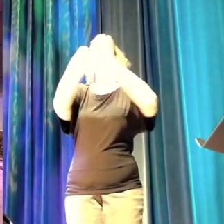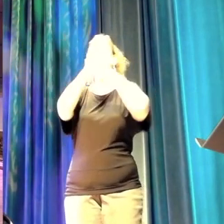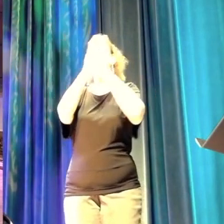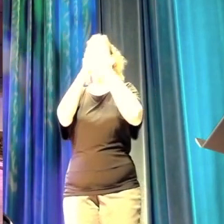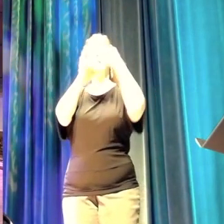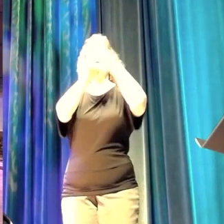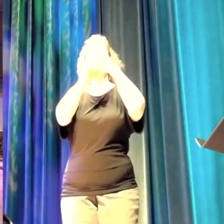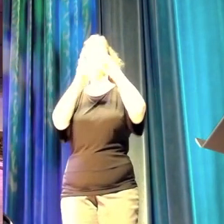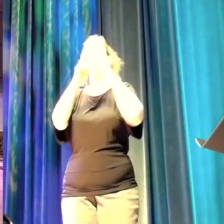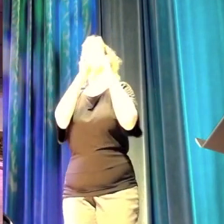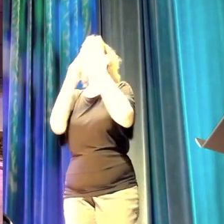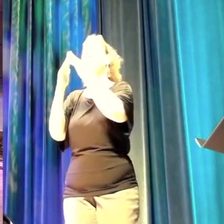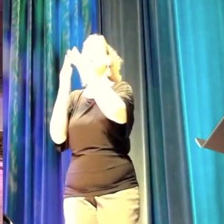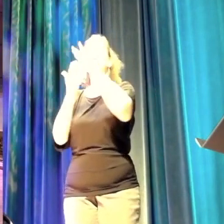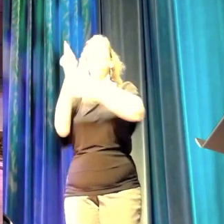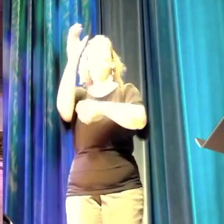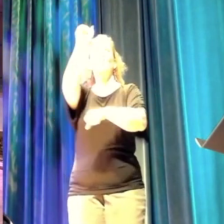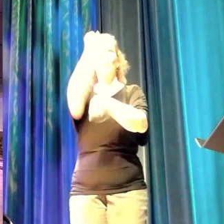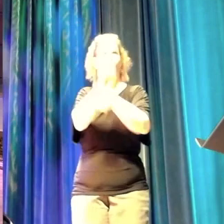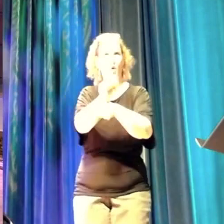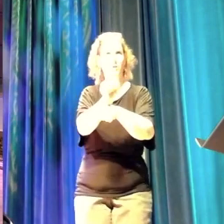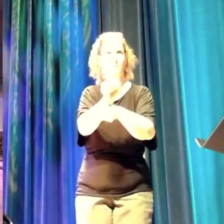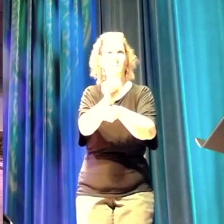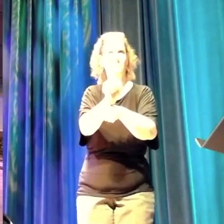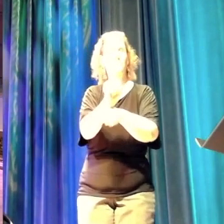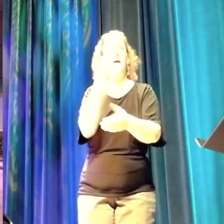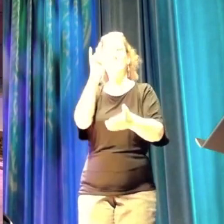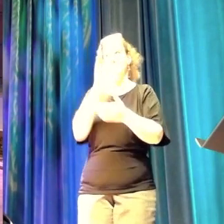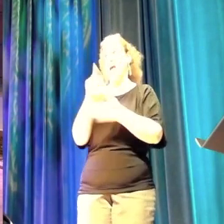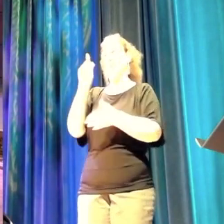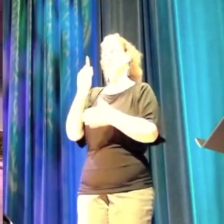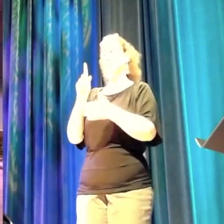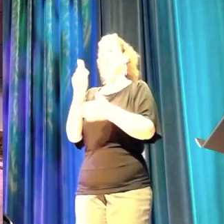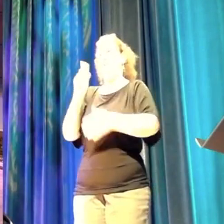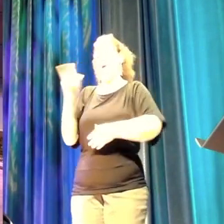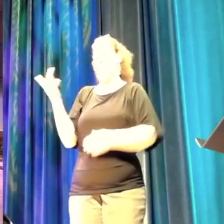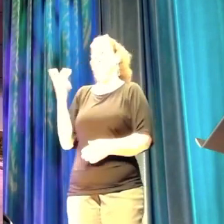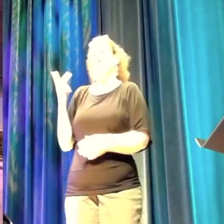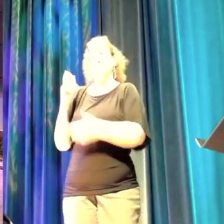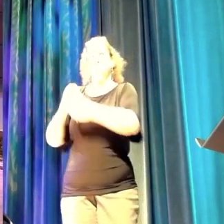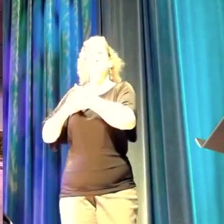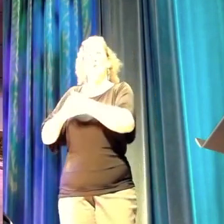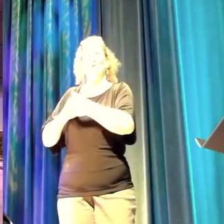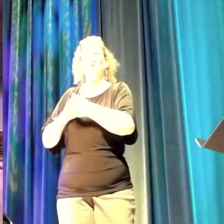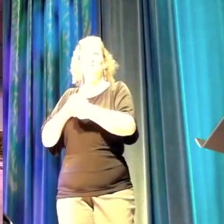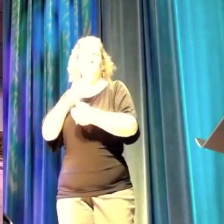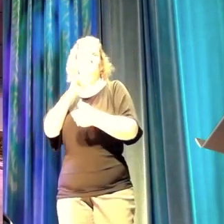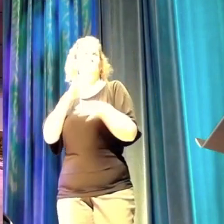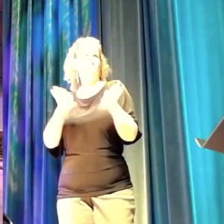to the community through work. And that's where this partnership is so important.